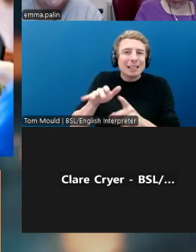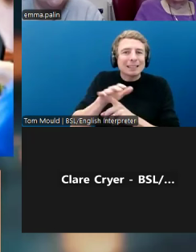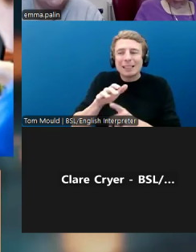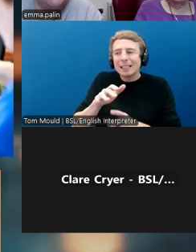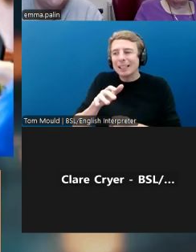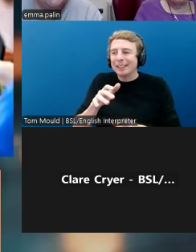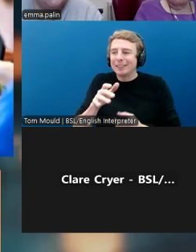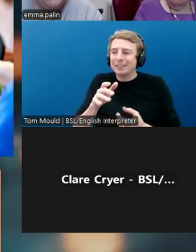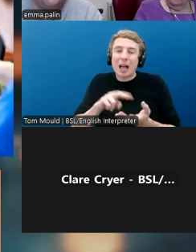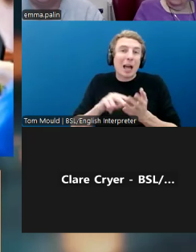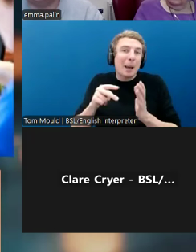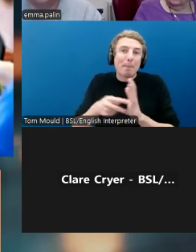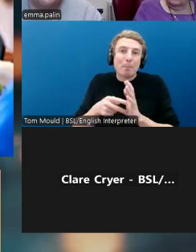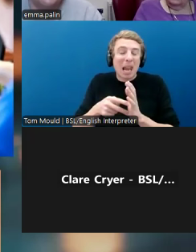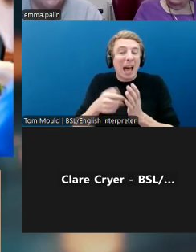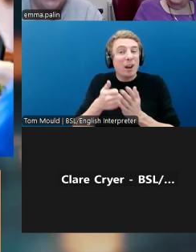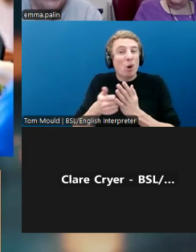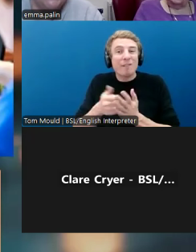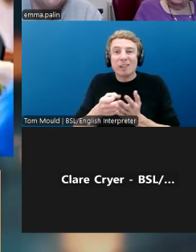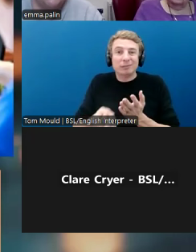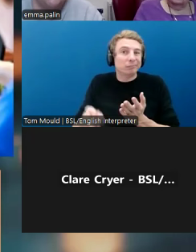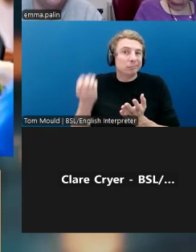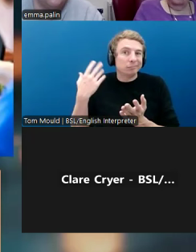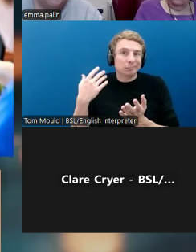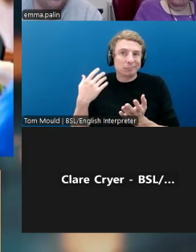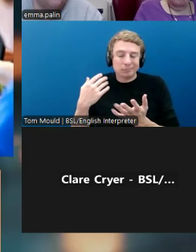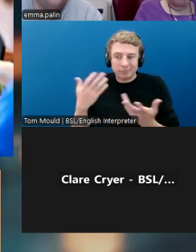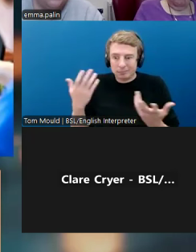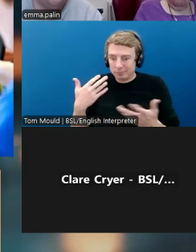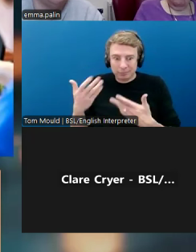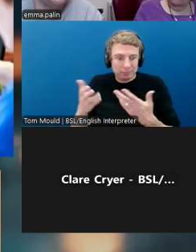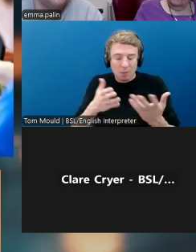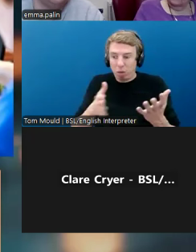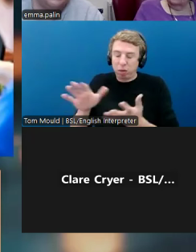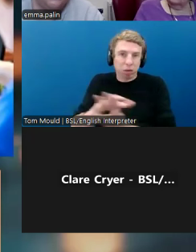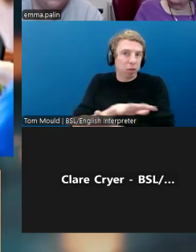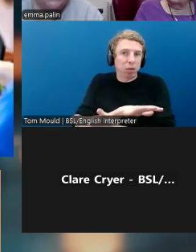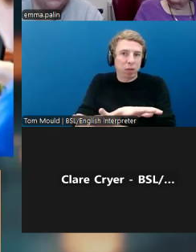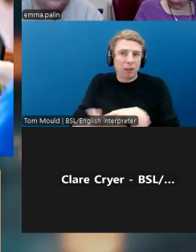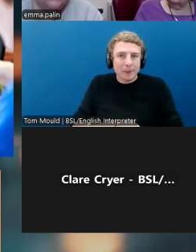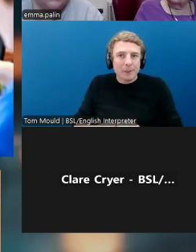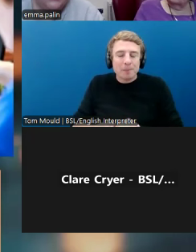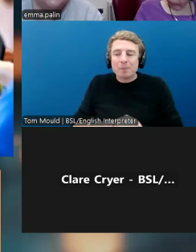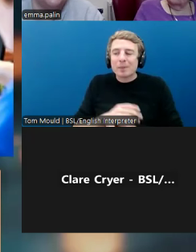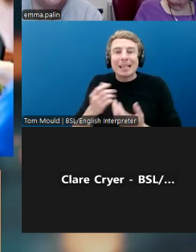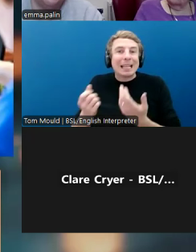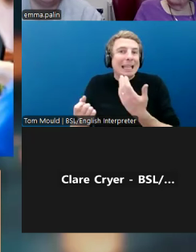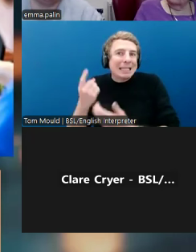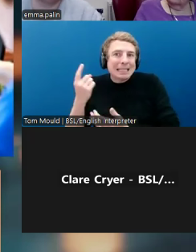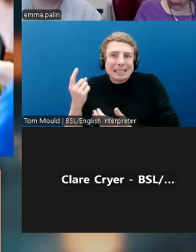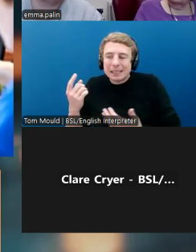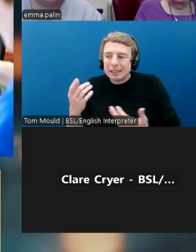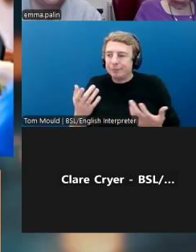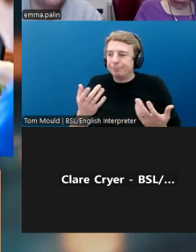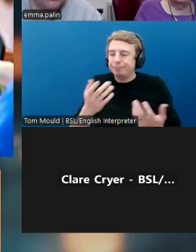shortages, there could be an incident that's happened, and our artists were really flexible in adapting to